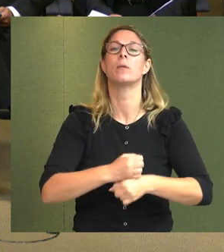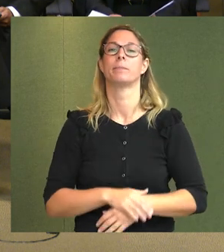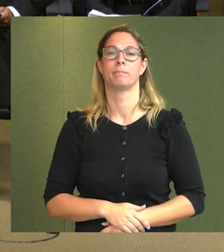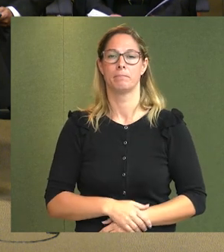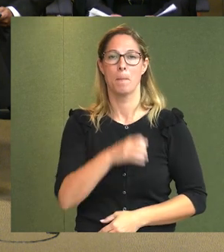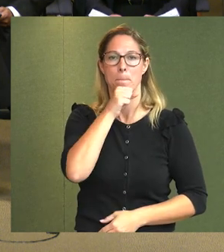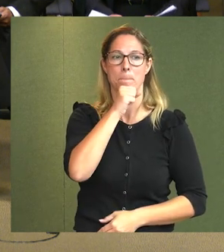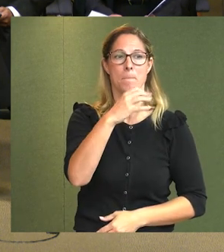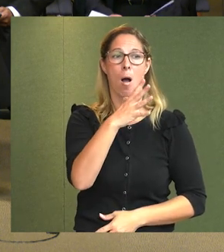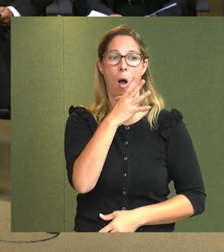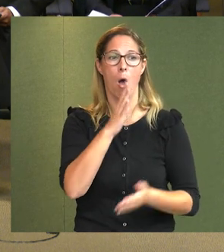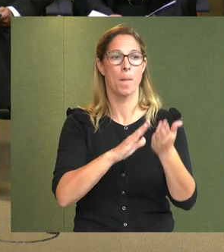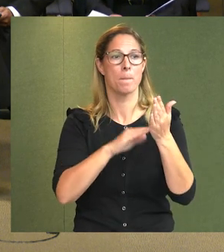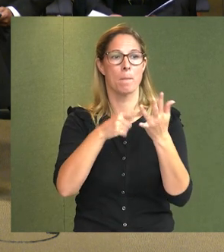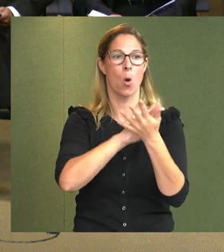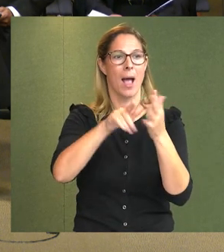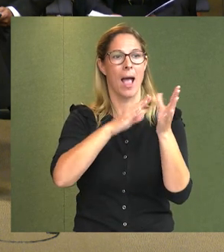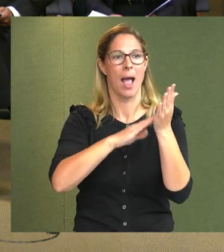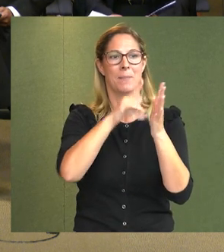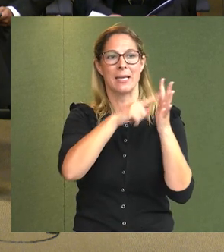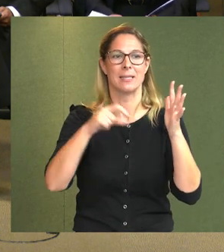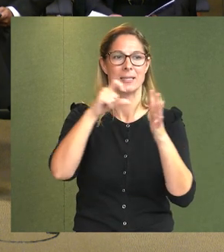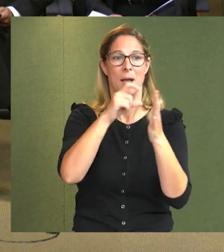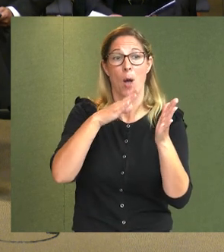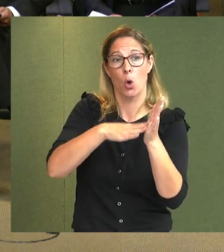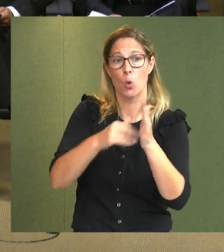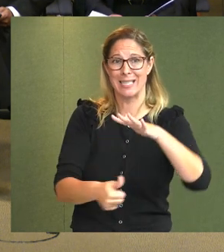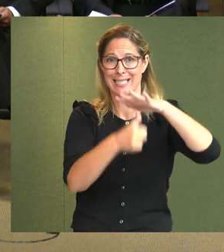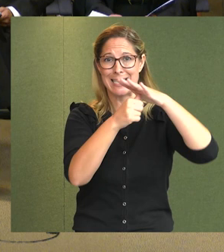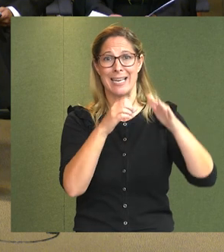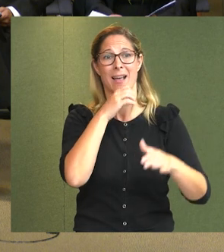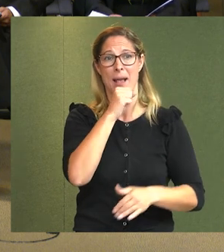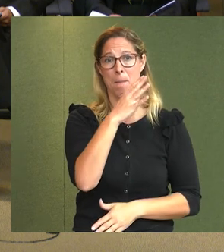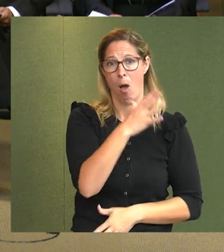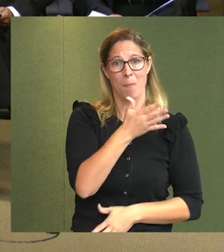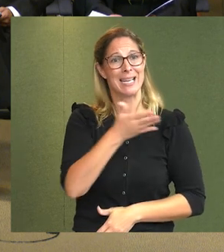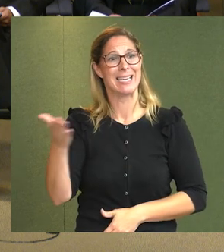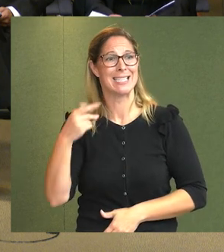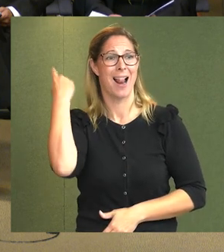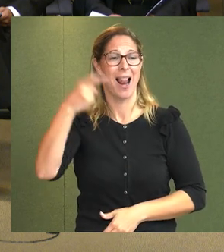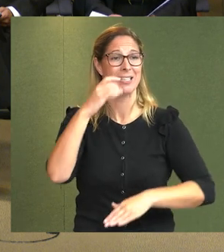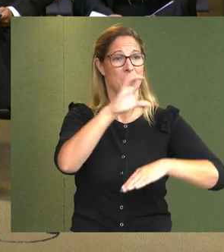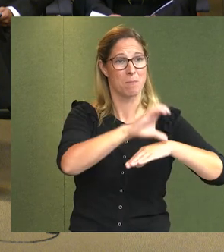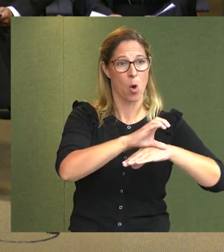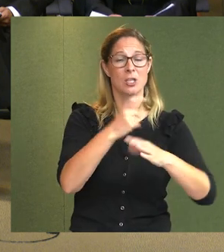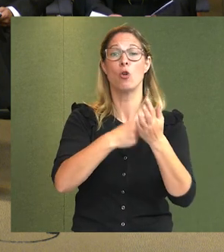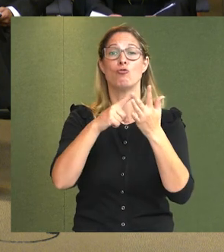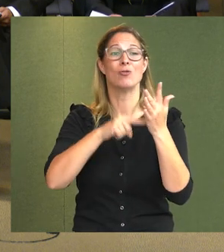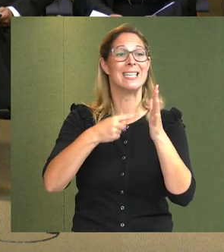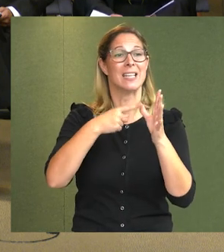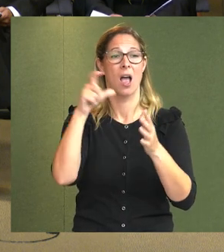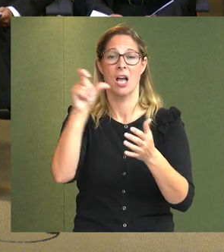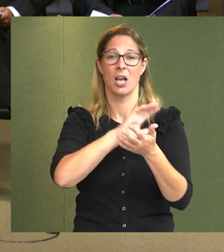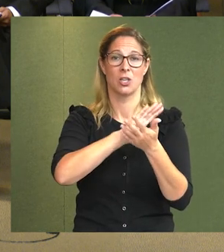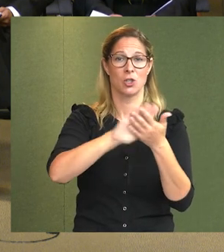London Mosque, Rita Chadha, Director, City Sikhs, Ranish Kashyap,